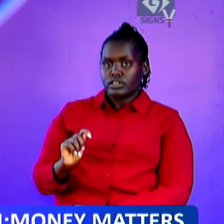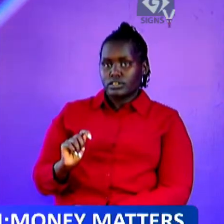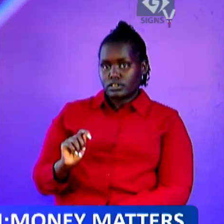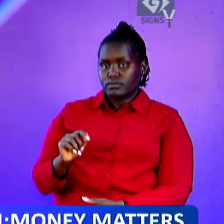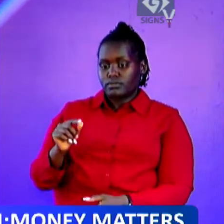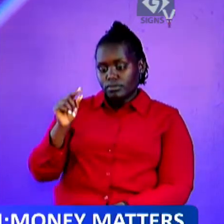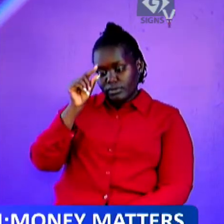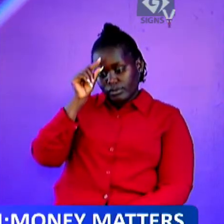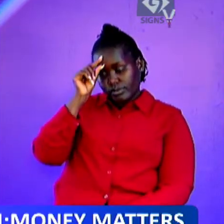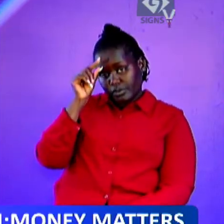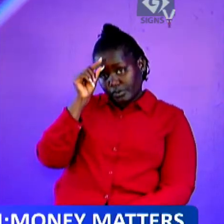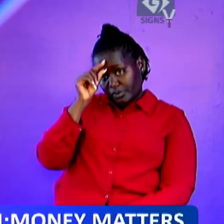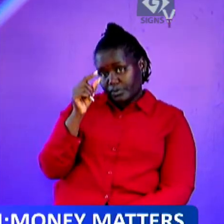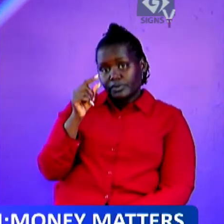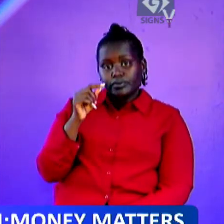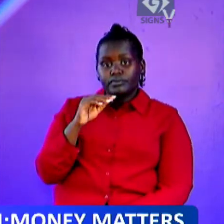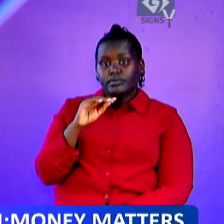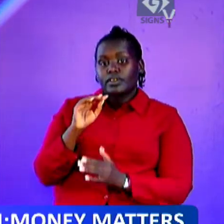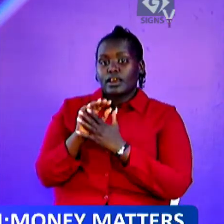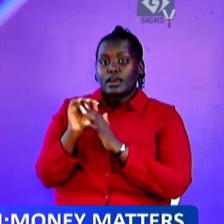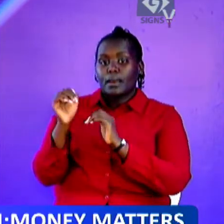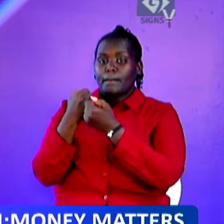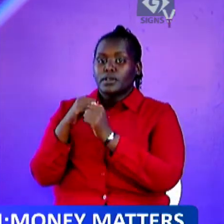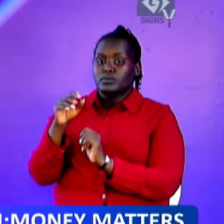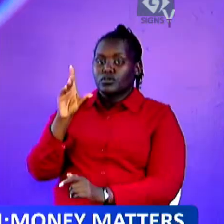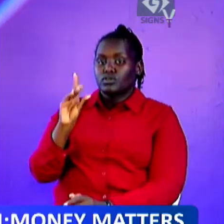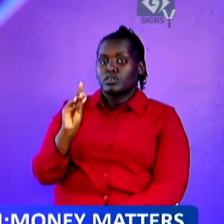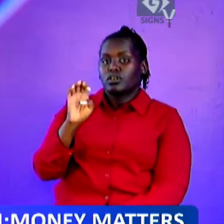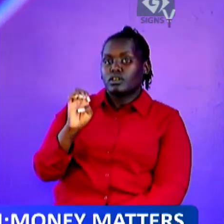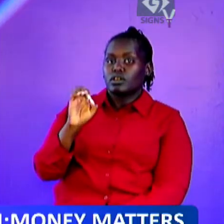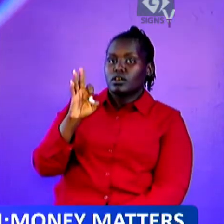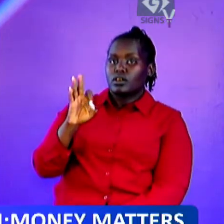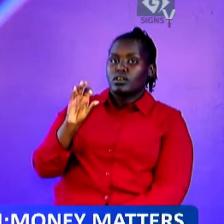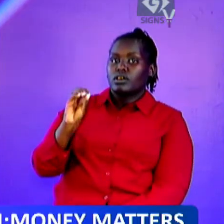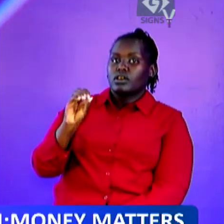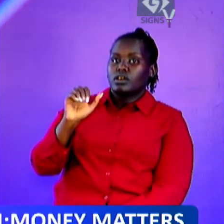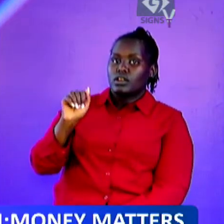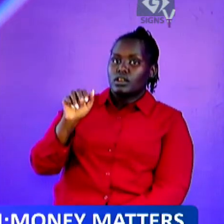would not default. Yeah.